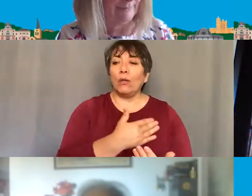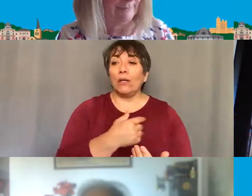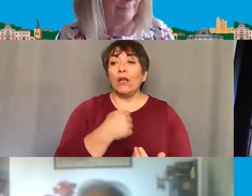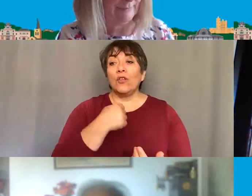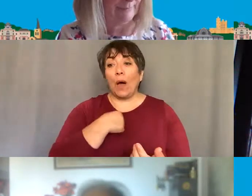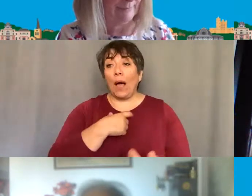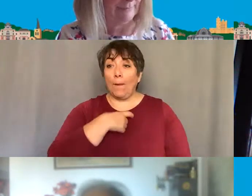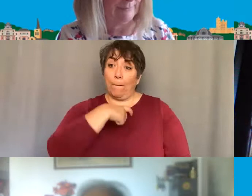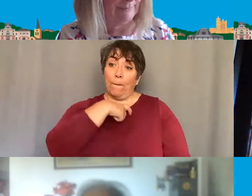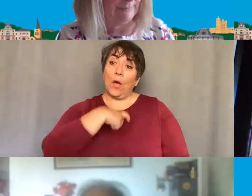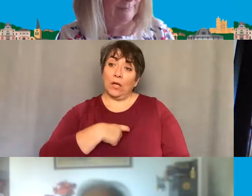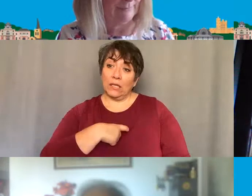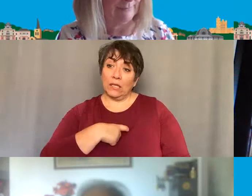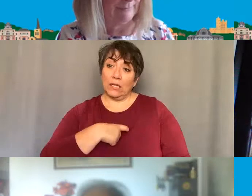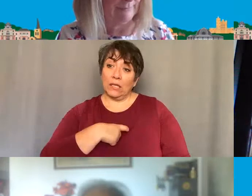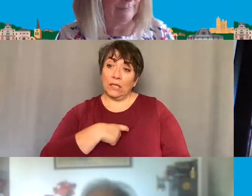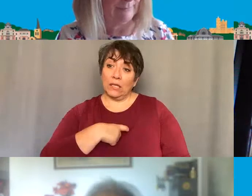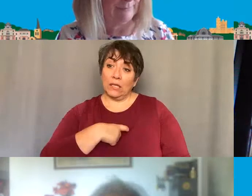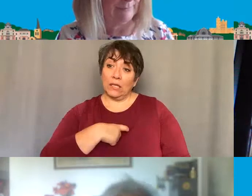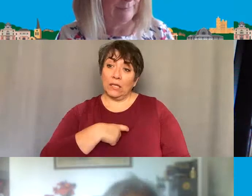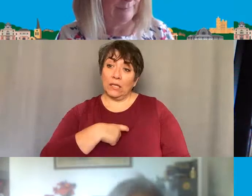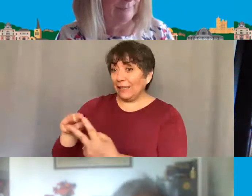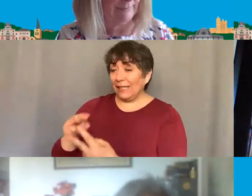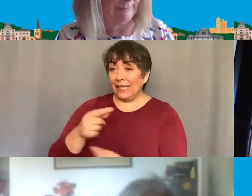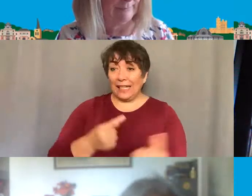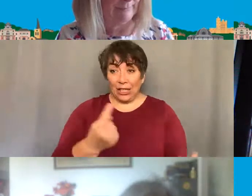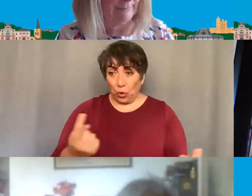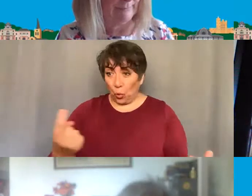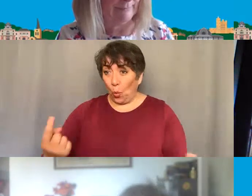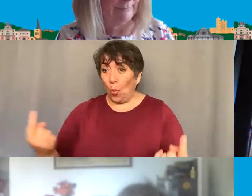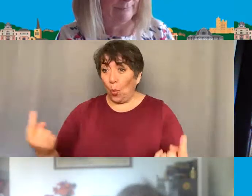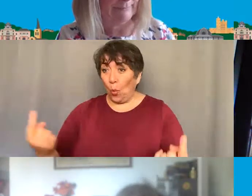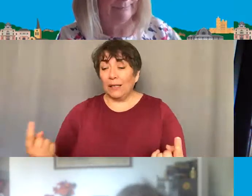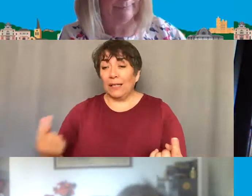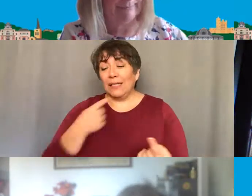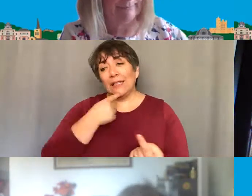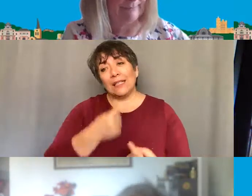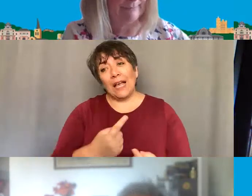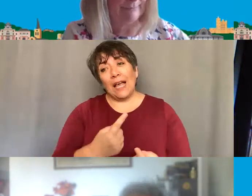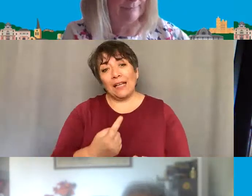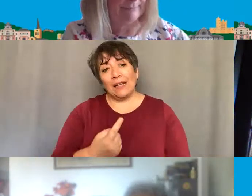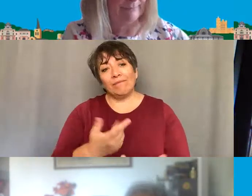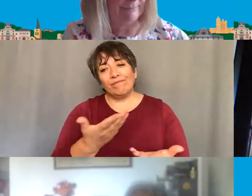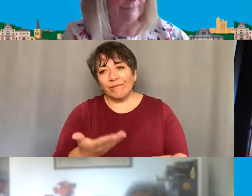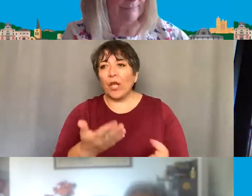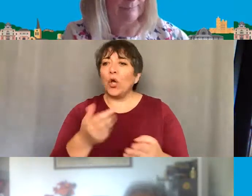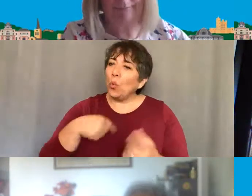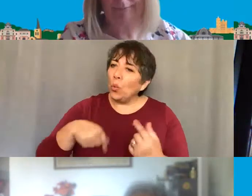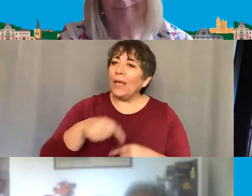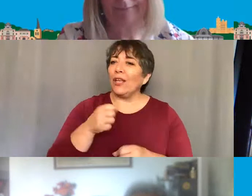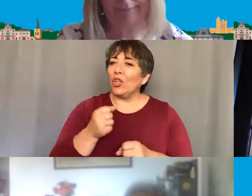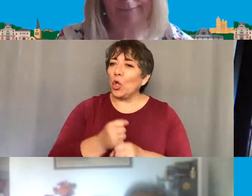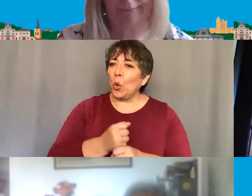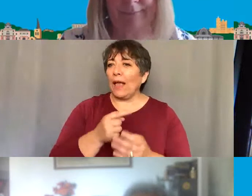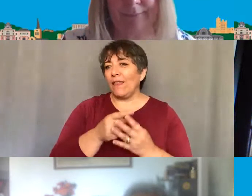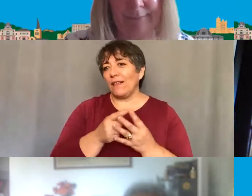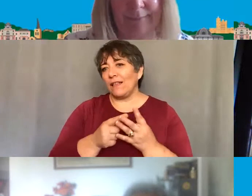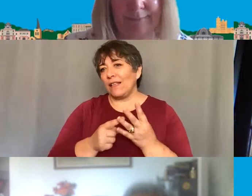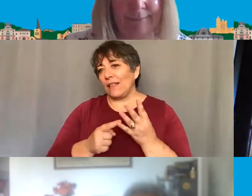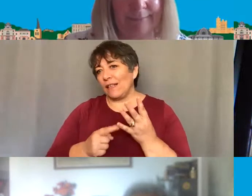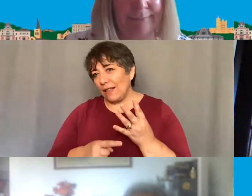the outstanding practices not there, explaining what we do and the benefits to them, and obviously to reducing the